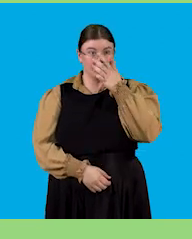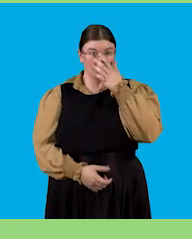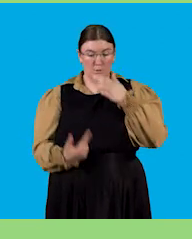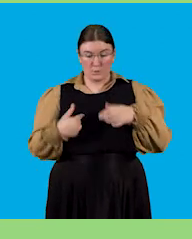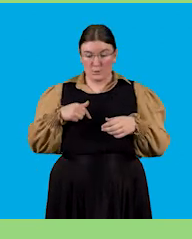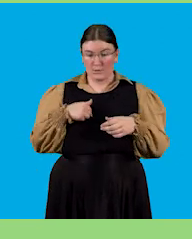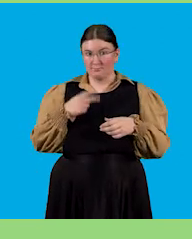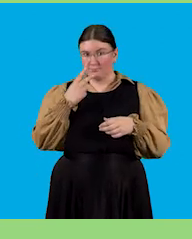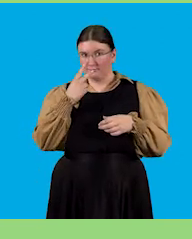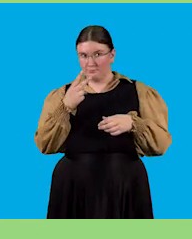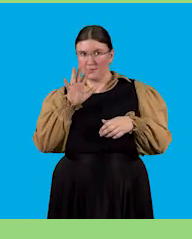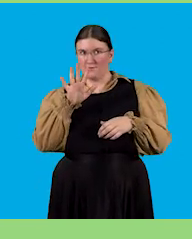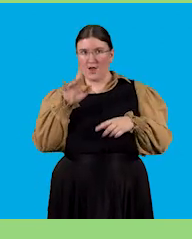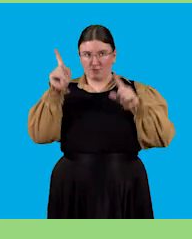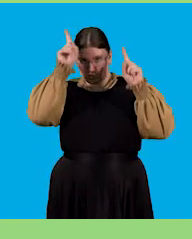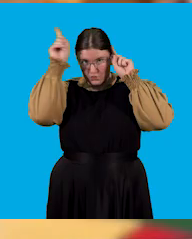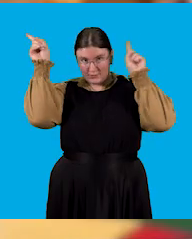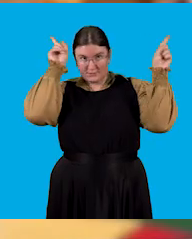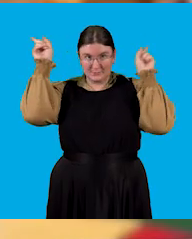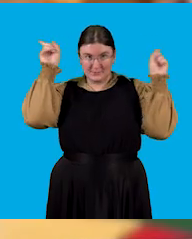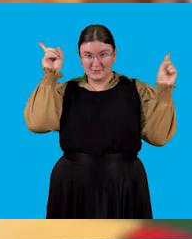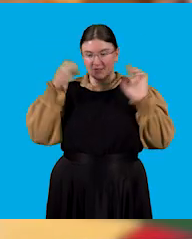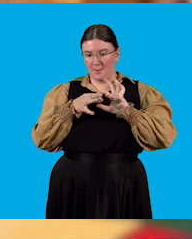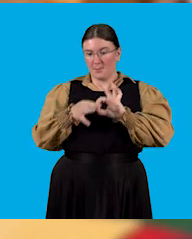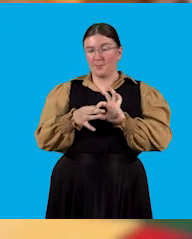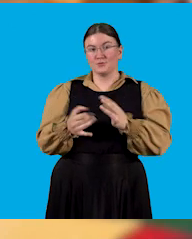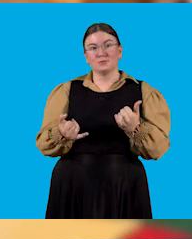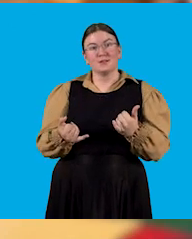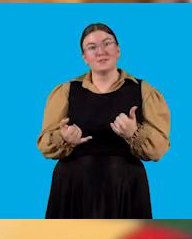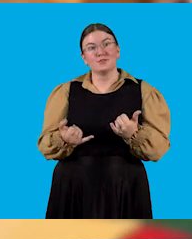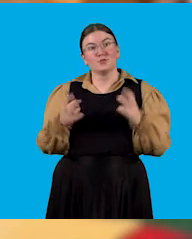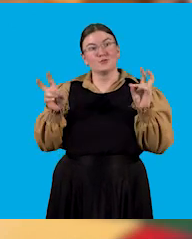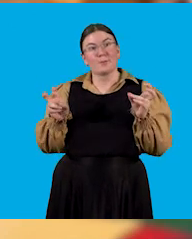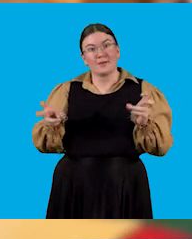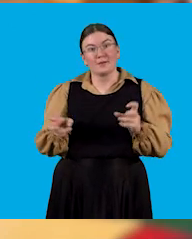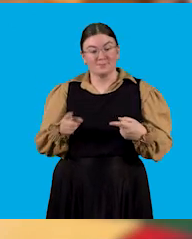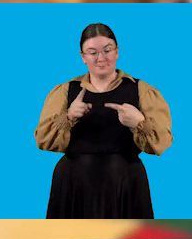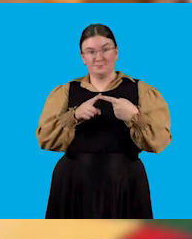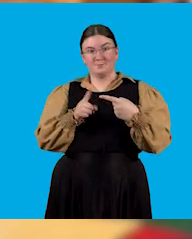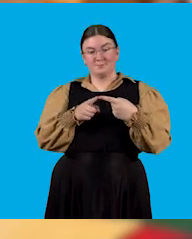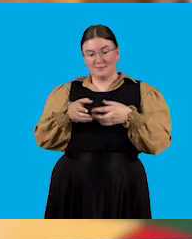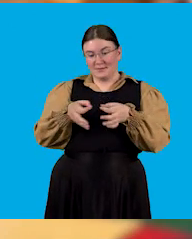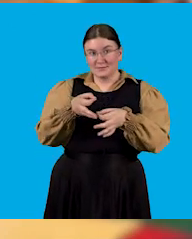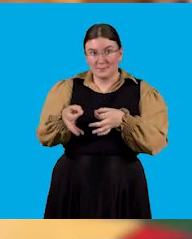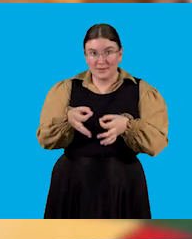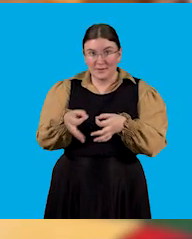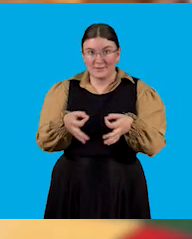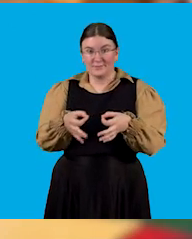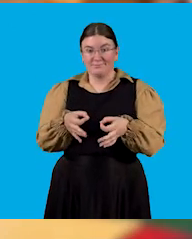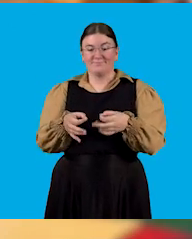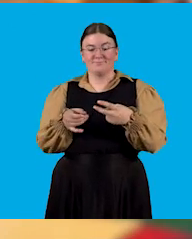We are going to look at 5 concepts relating to today's topic, and those are providing the